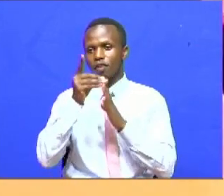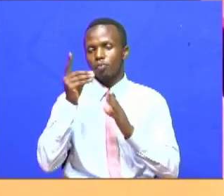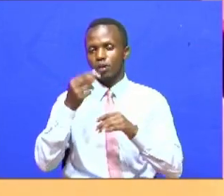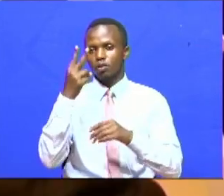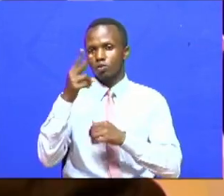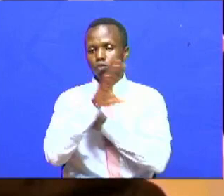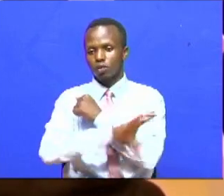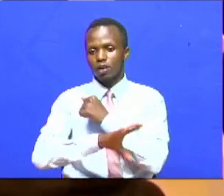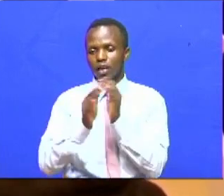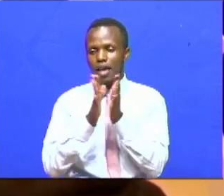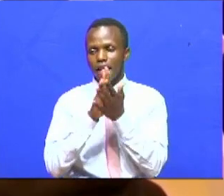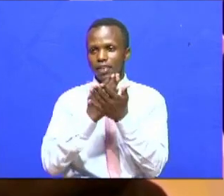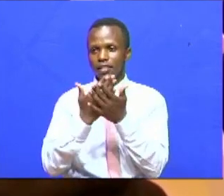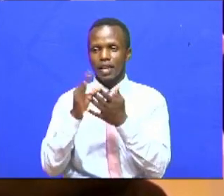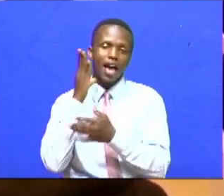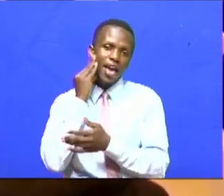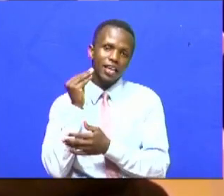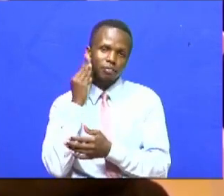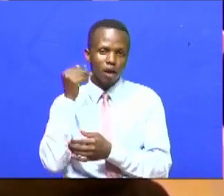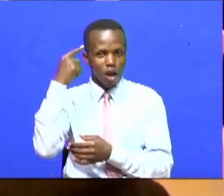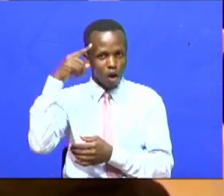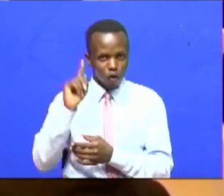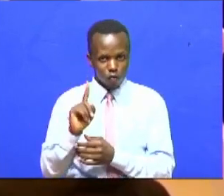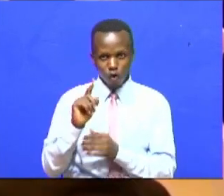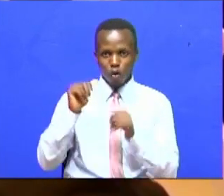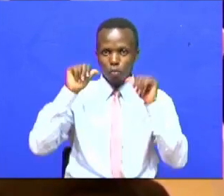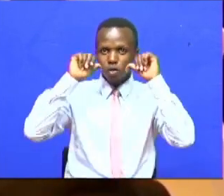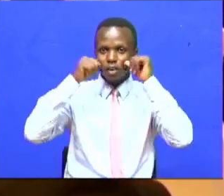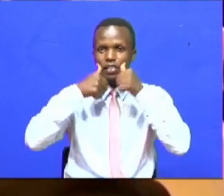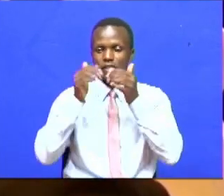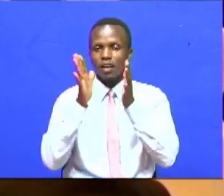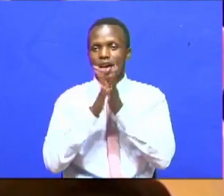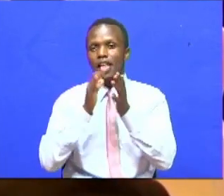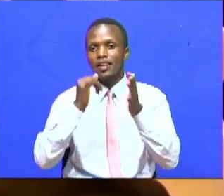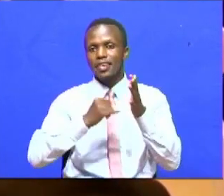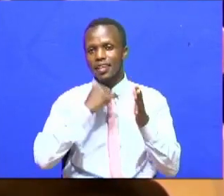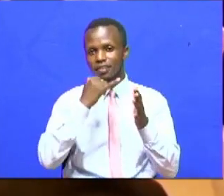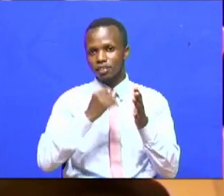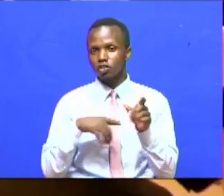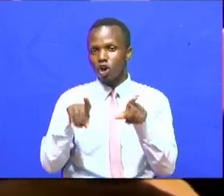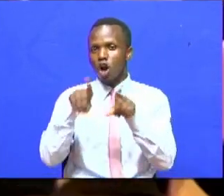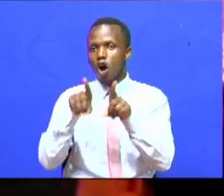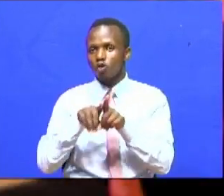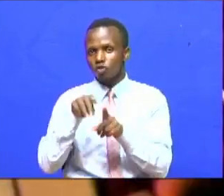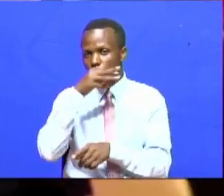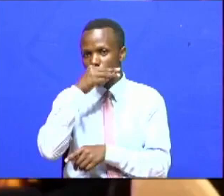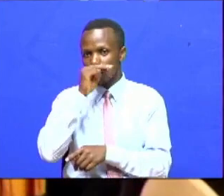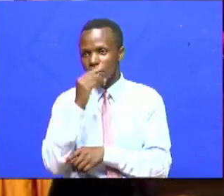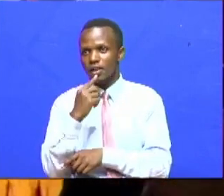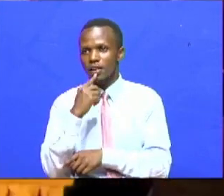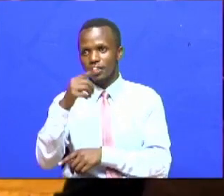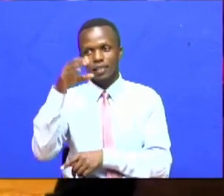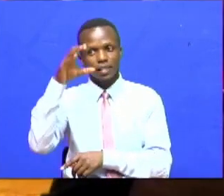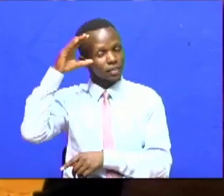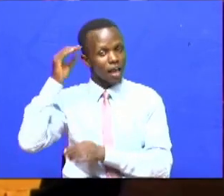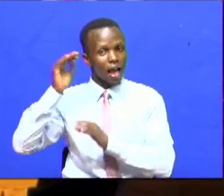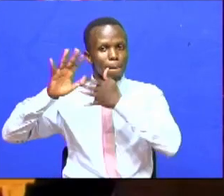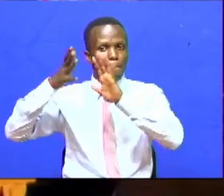their shared aspiration for rapid modernization and industrialization. Mudavadi has praised China for